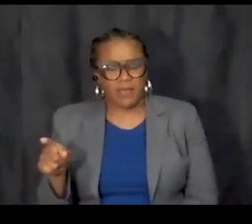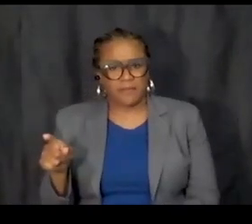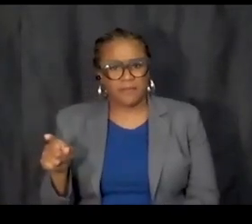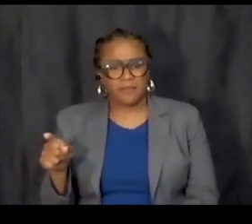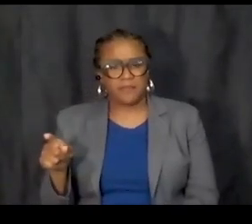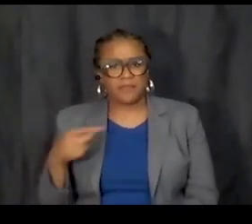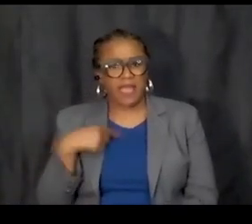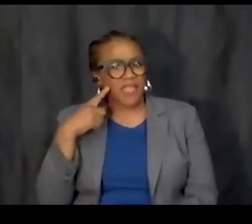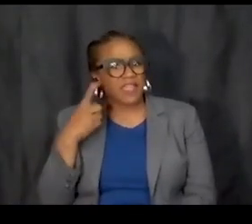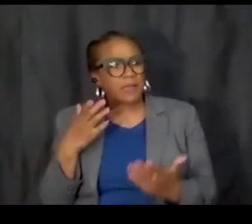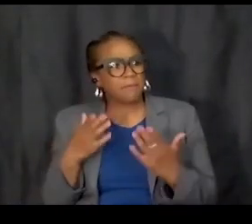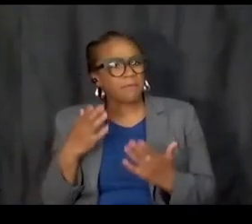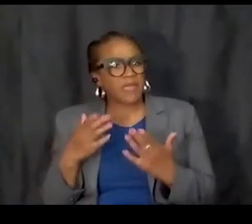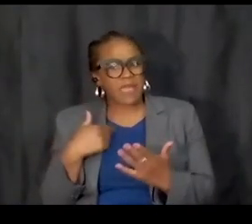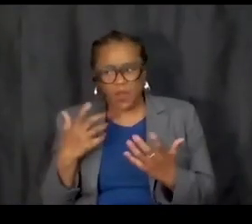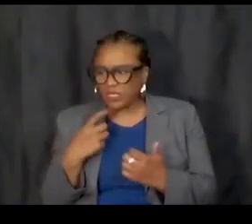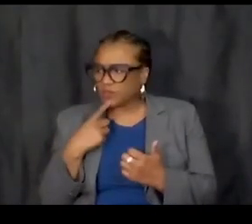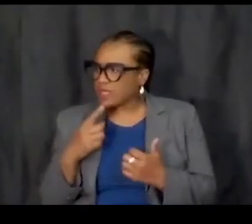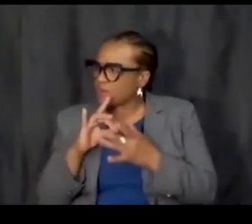say around that is